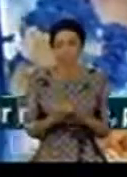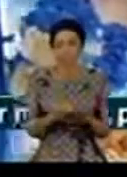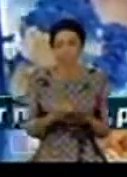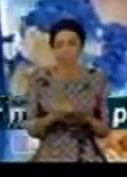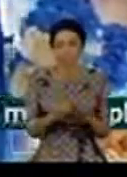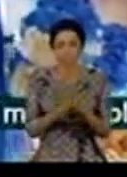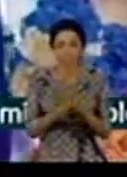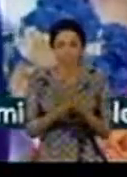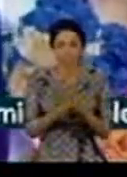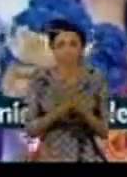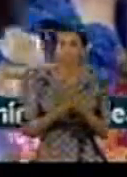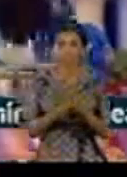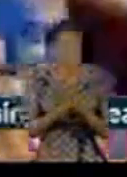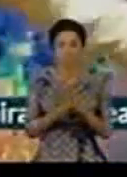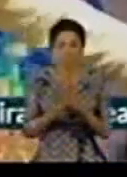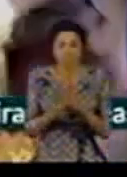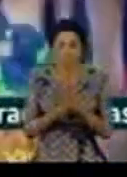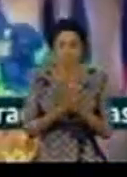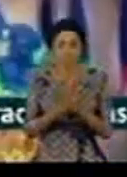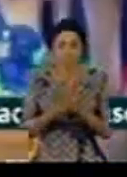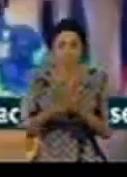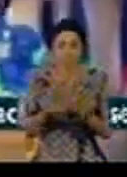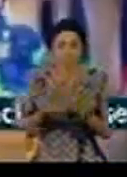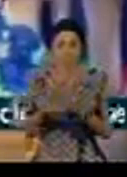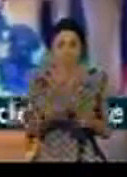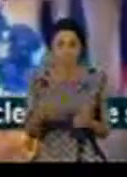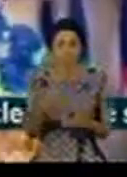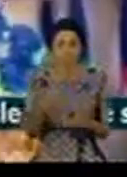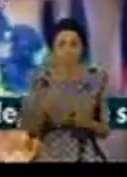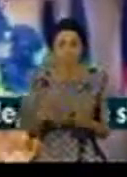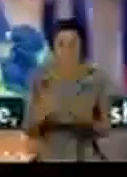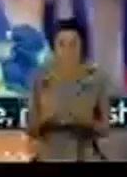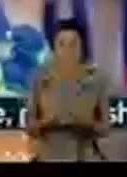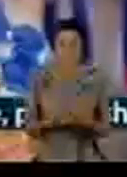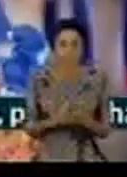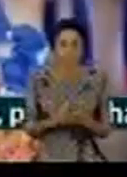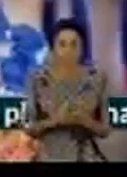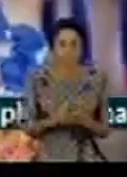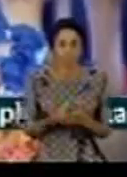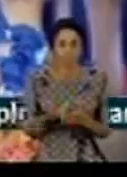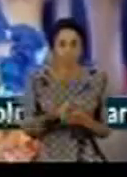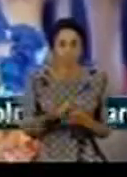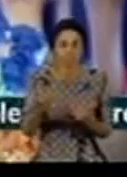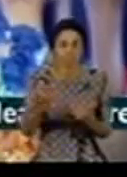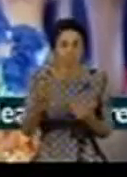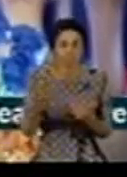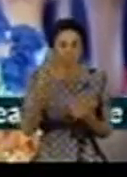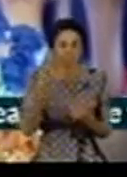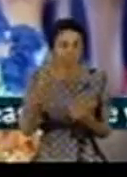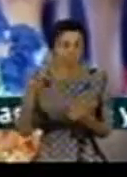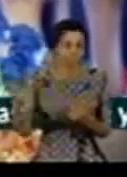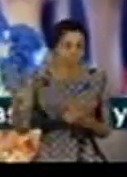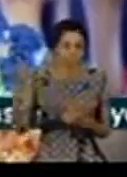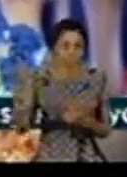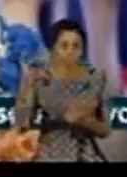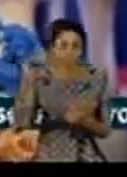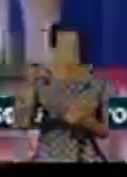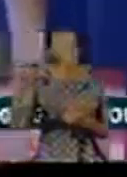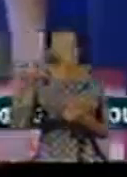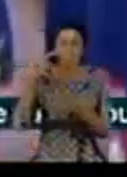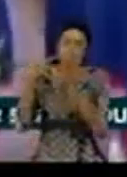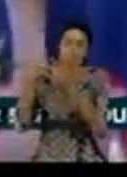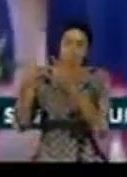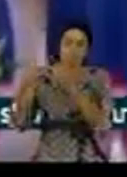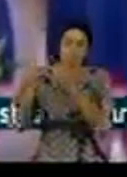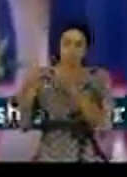into a trance and something caught the bat inside the bag. When the bat was caught in the bag, I came out of the